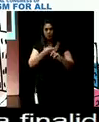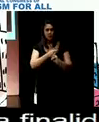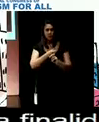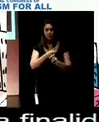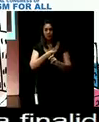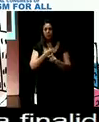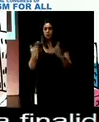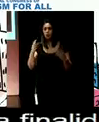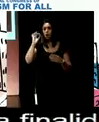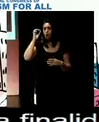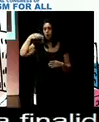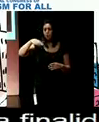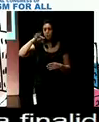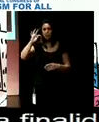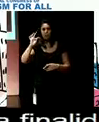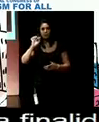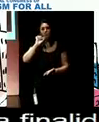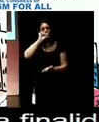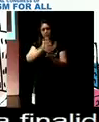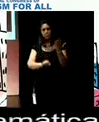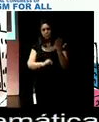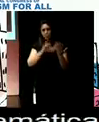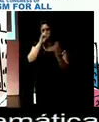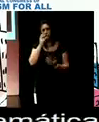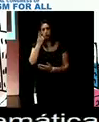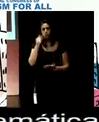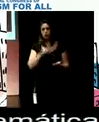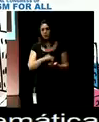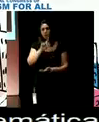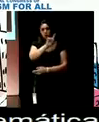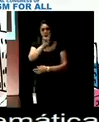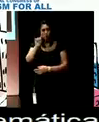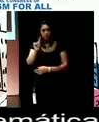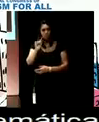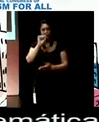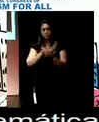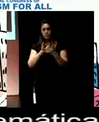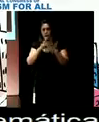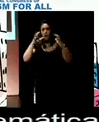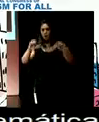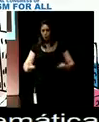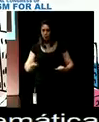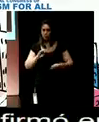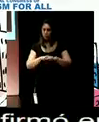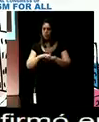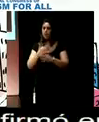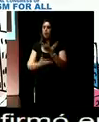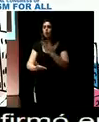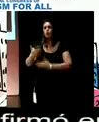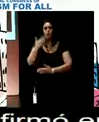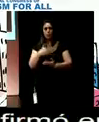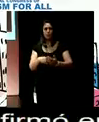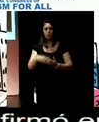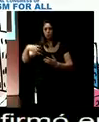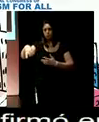these problems systematically, WTO signed in 2011 a framework agreement